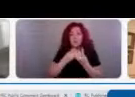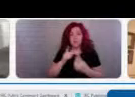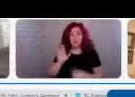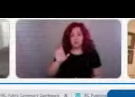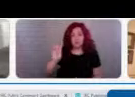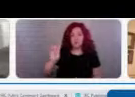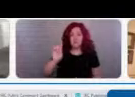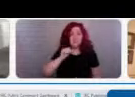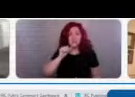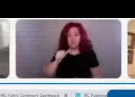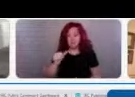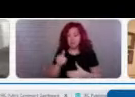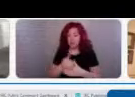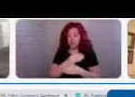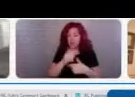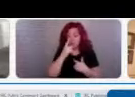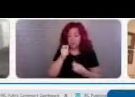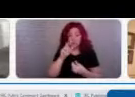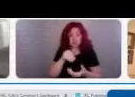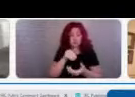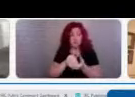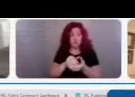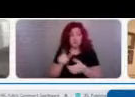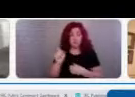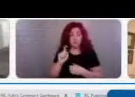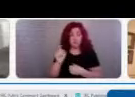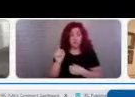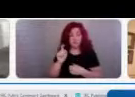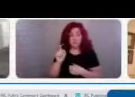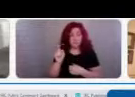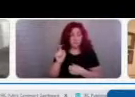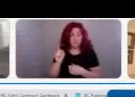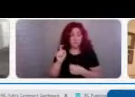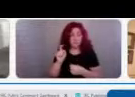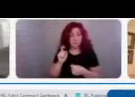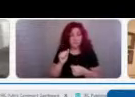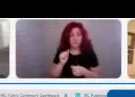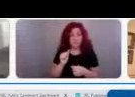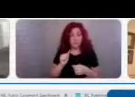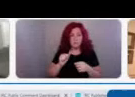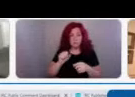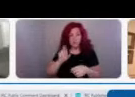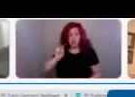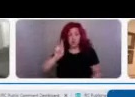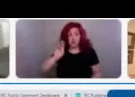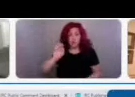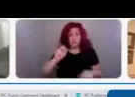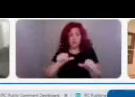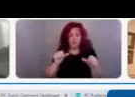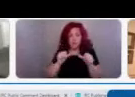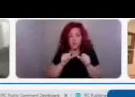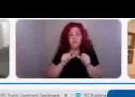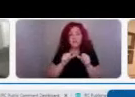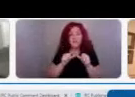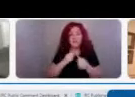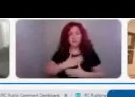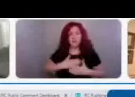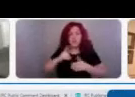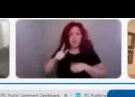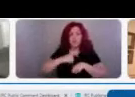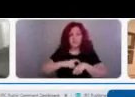share interests in central phoenix which is a very urban area and i appreciate your time today thank